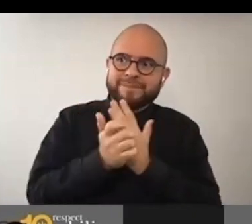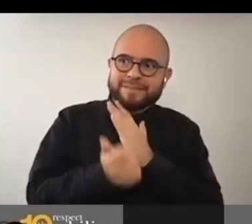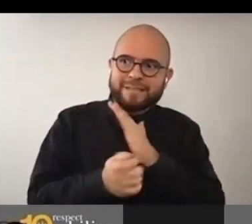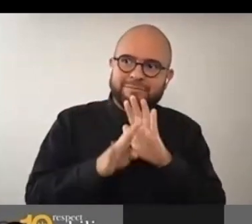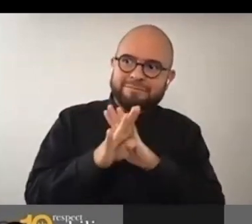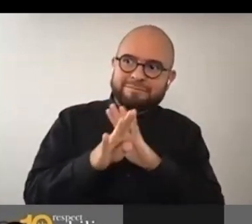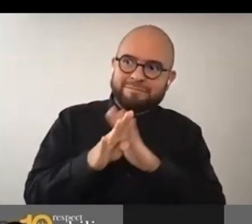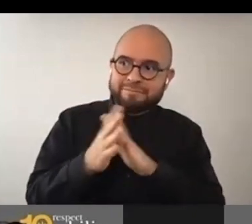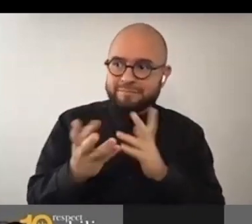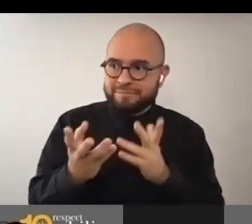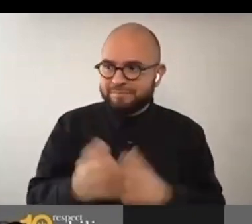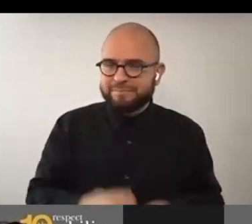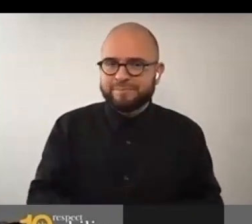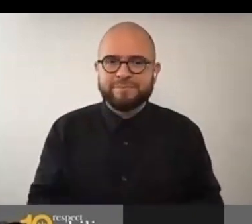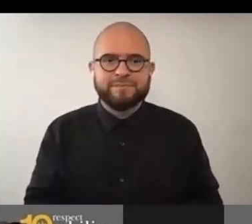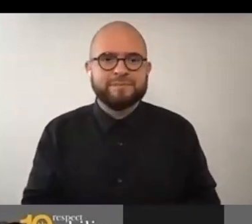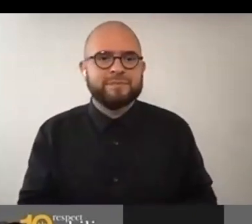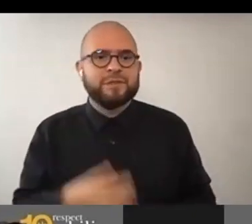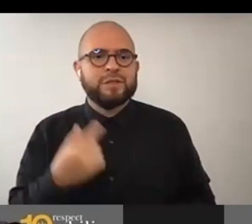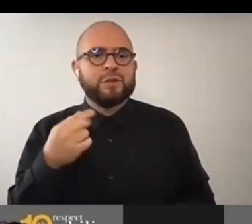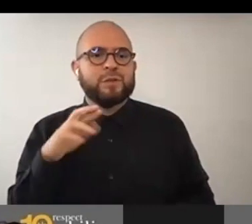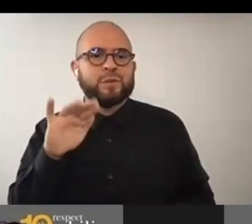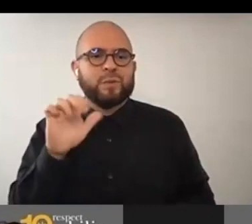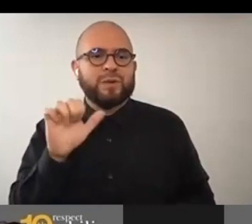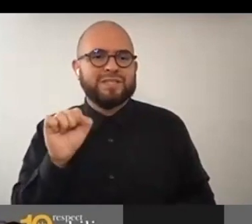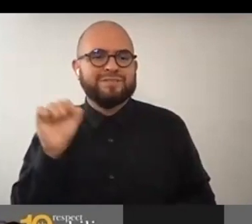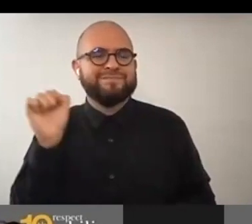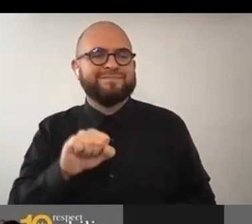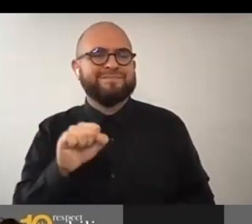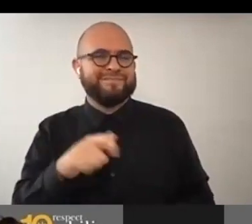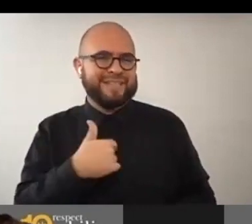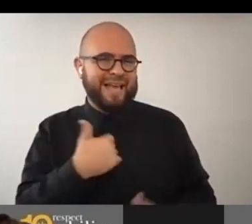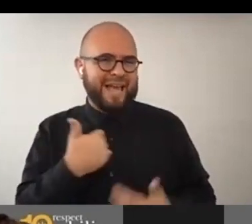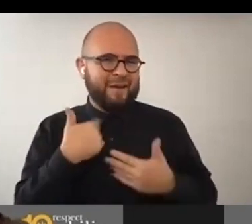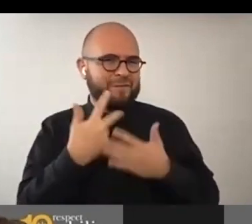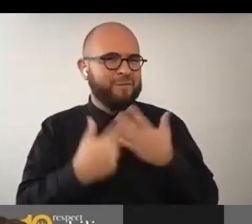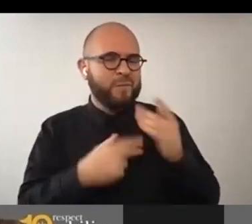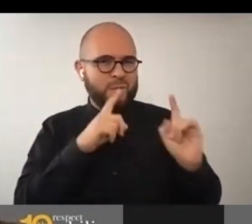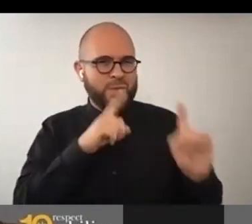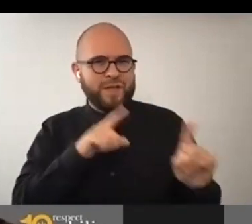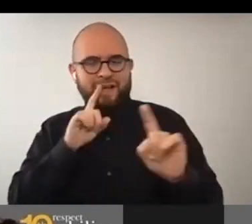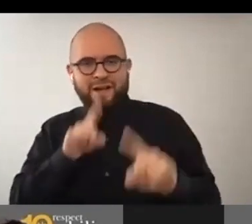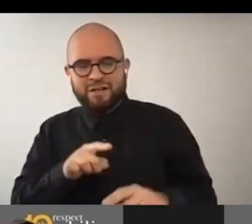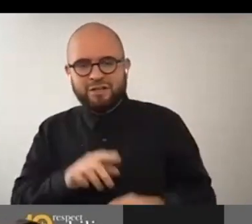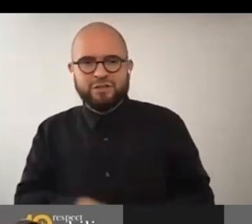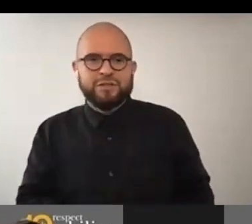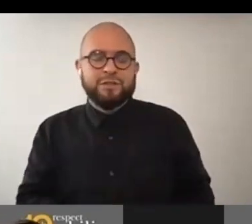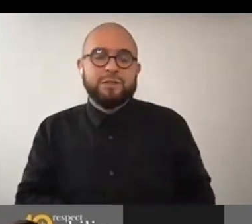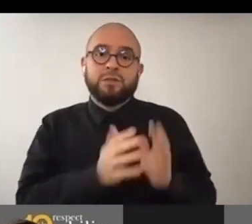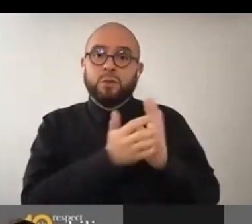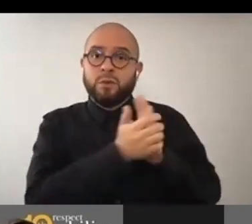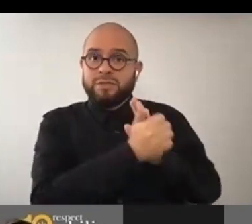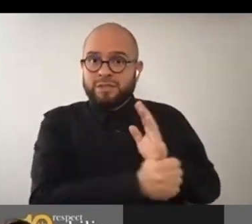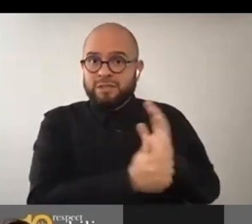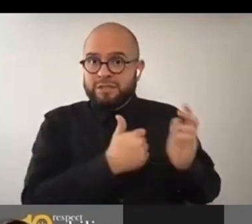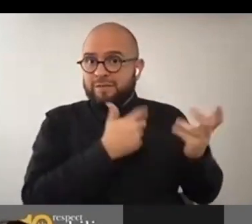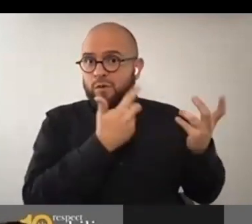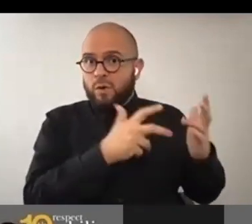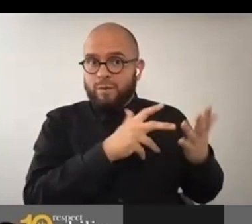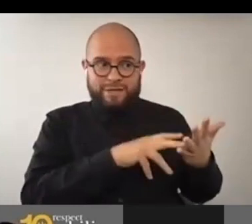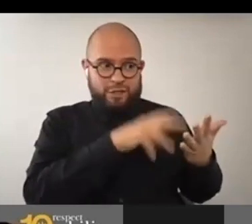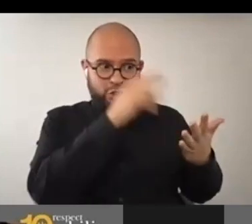Yes, both. Mhm. I have both answers. As far as skills that I've already been